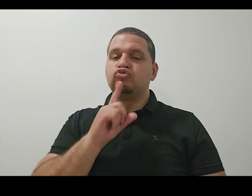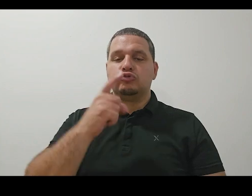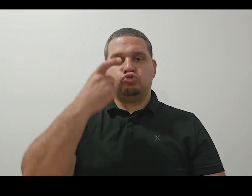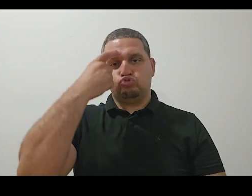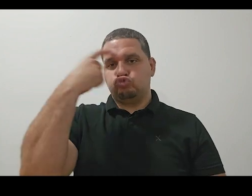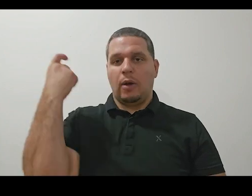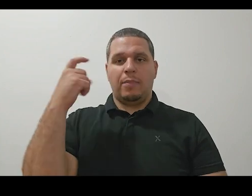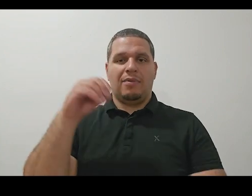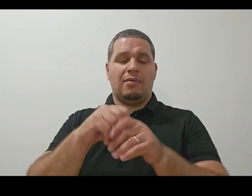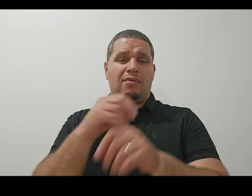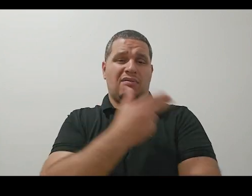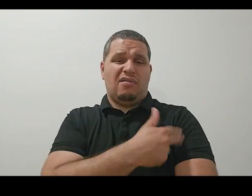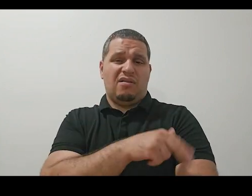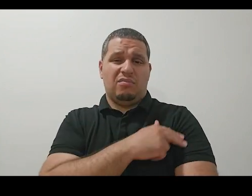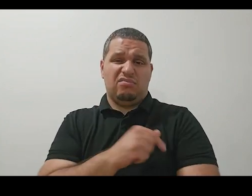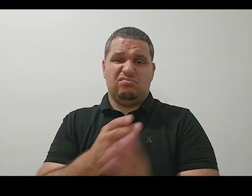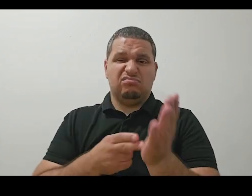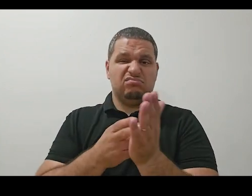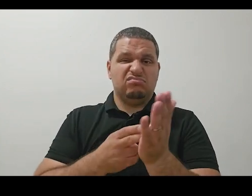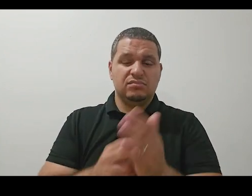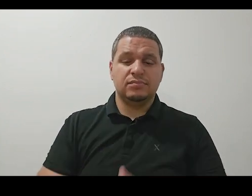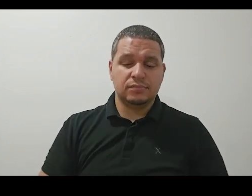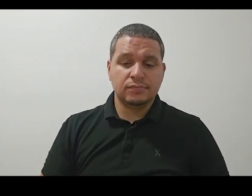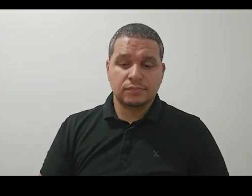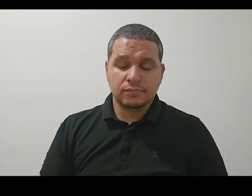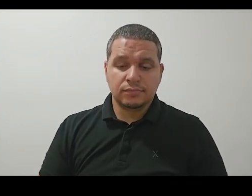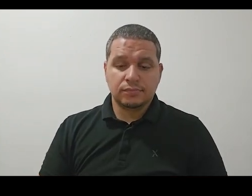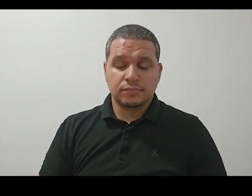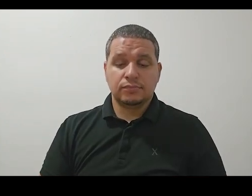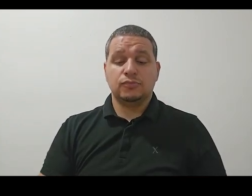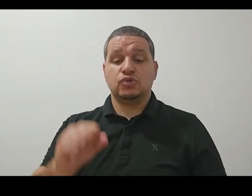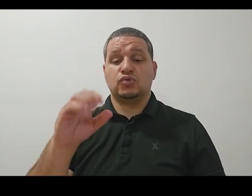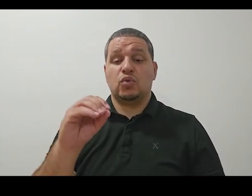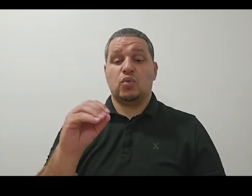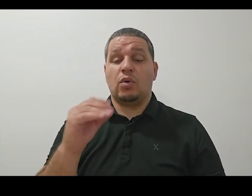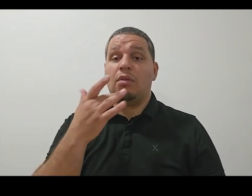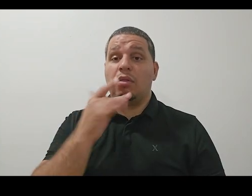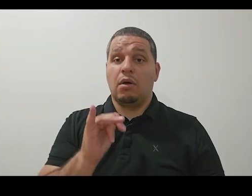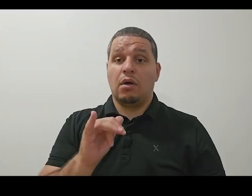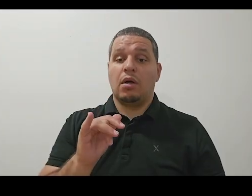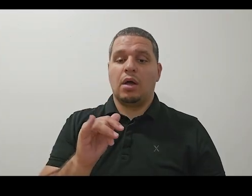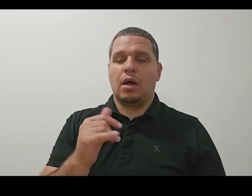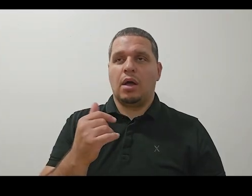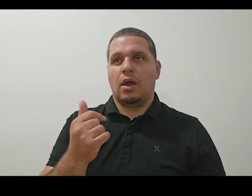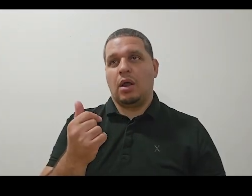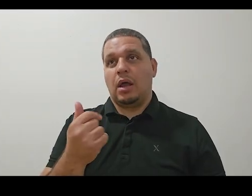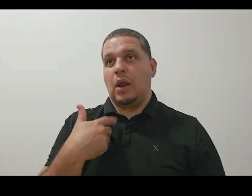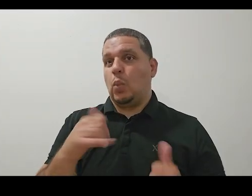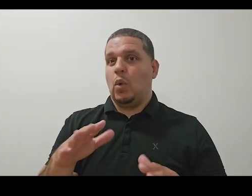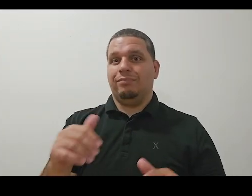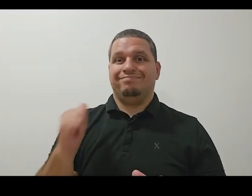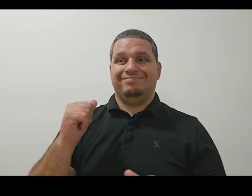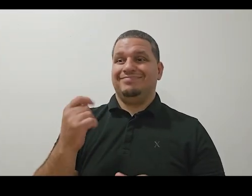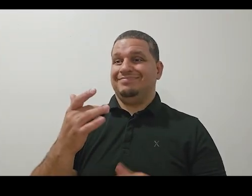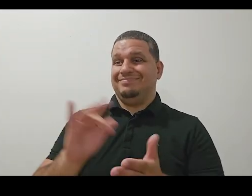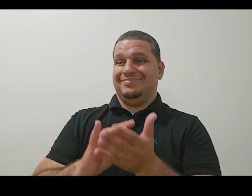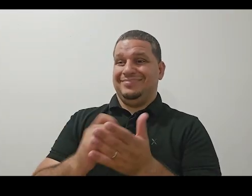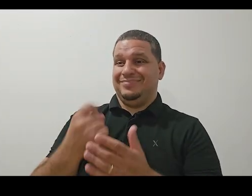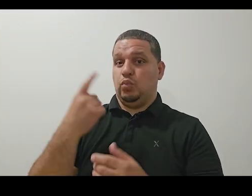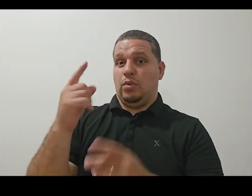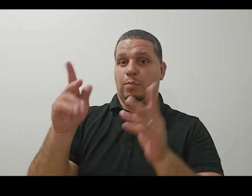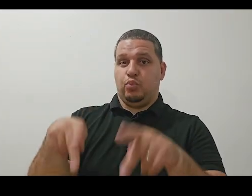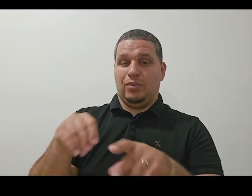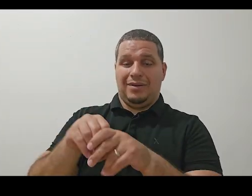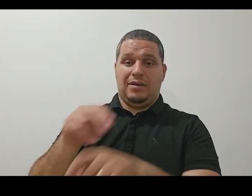I was traumatized in the hospital, honestly speaking. And so eventually, like luckily I didn't want to take the medication. So